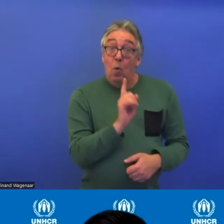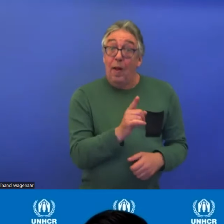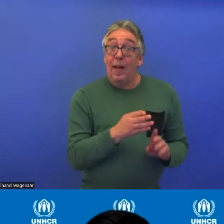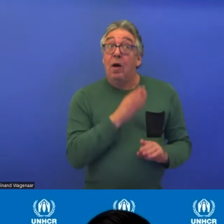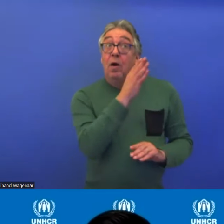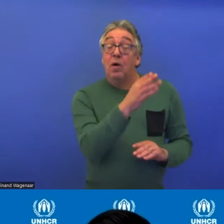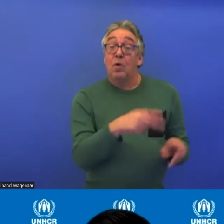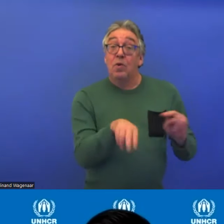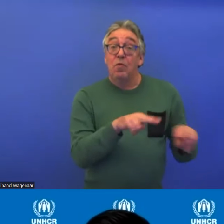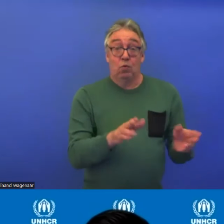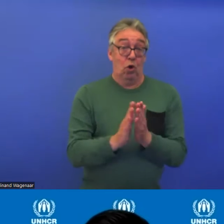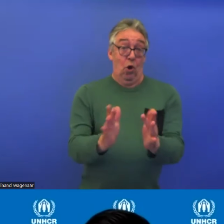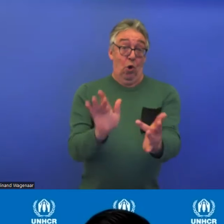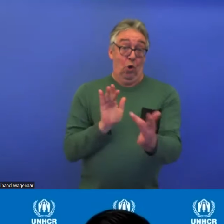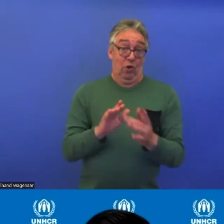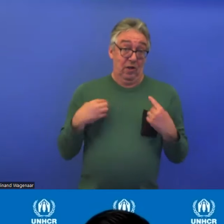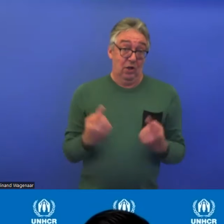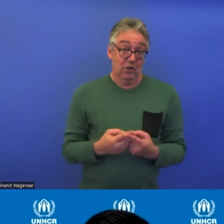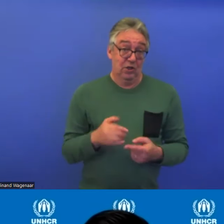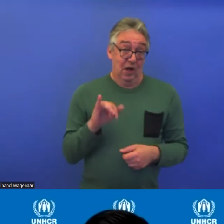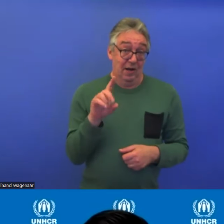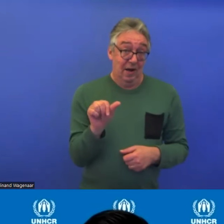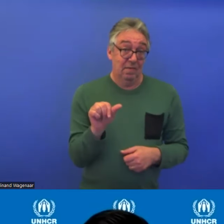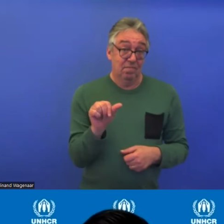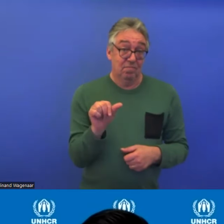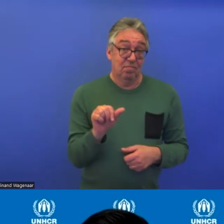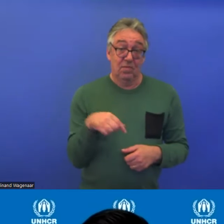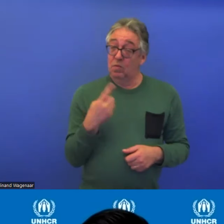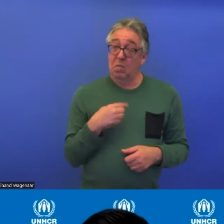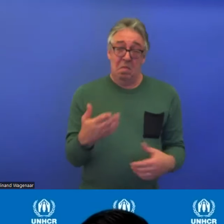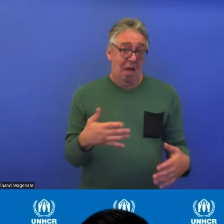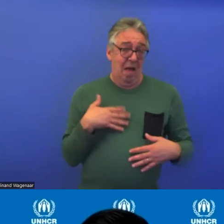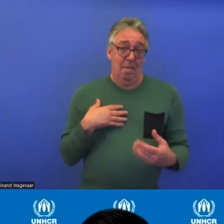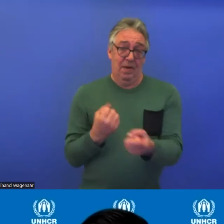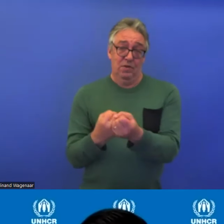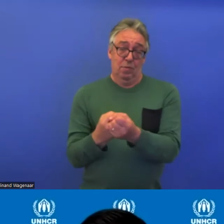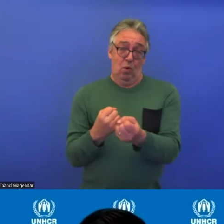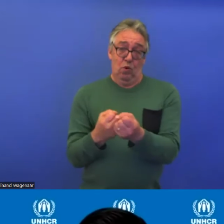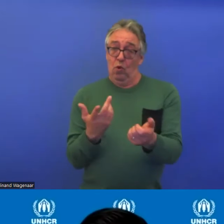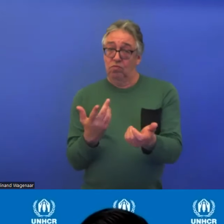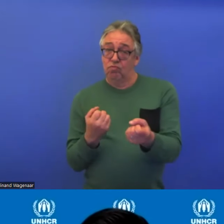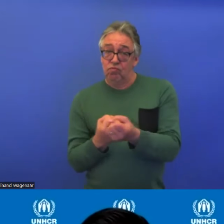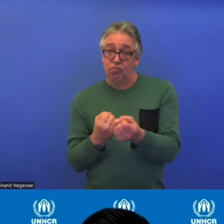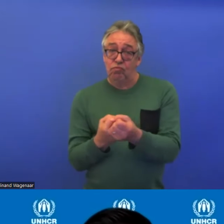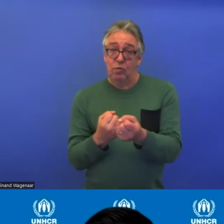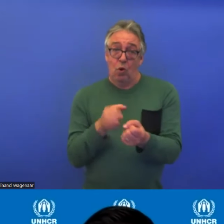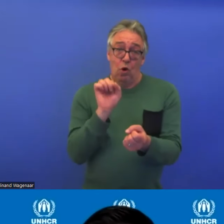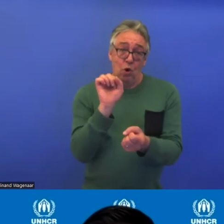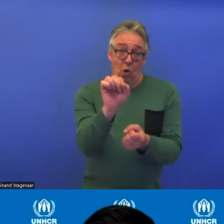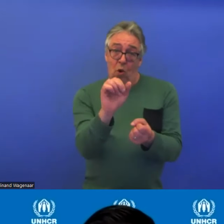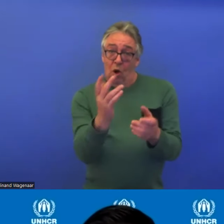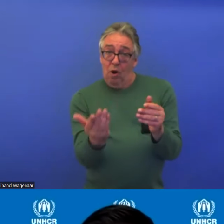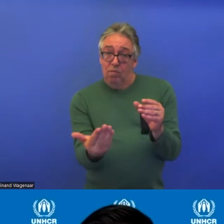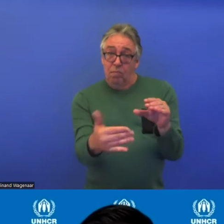touch with us at International Disability Alliance, and we will be happy to support your